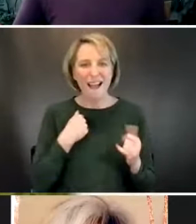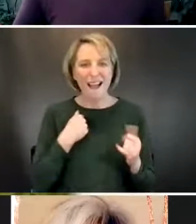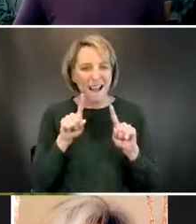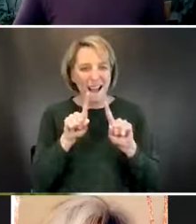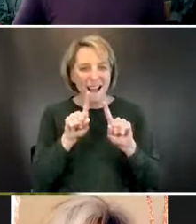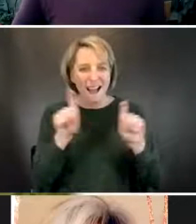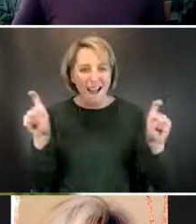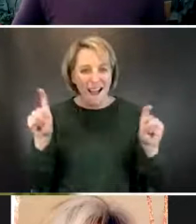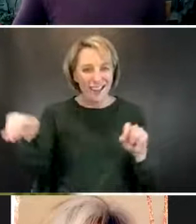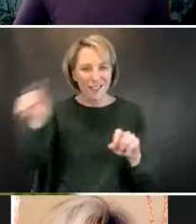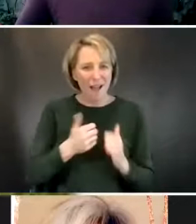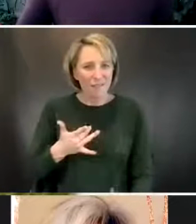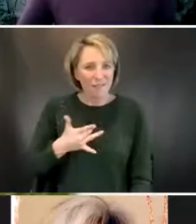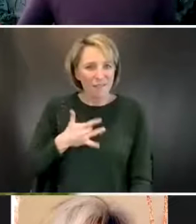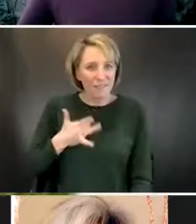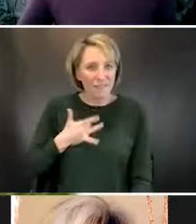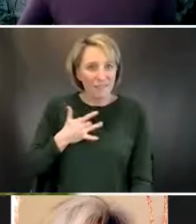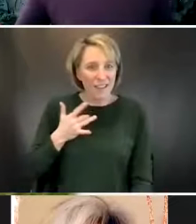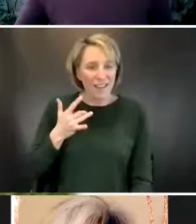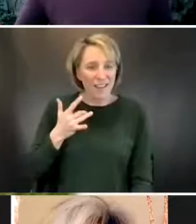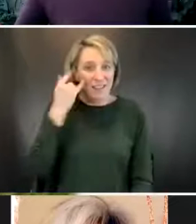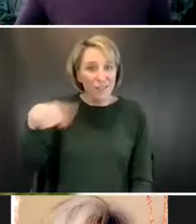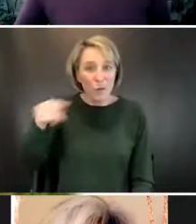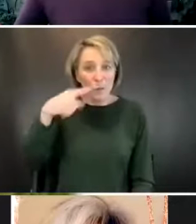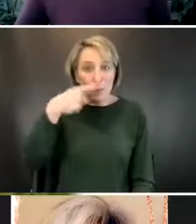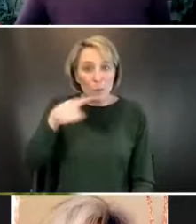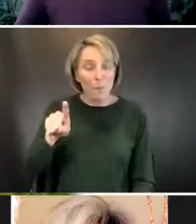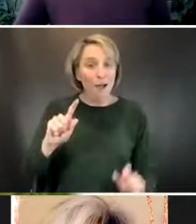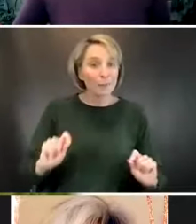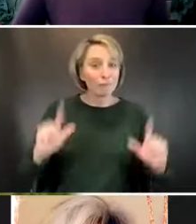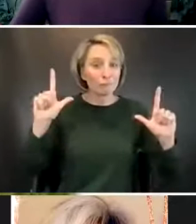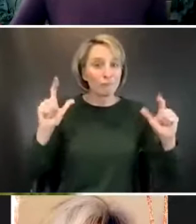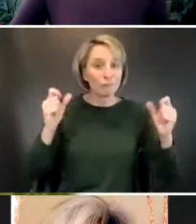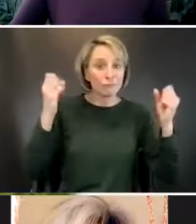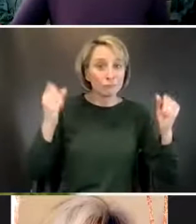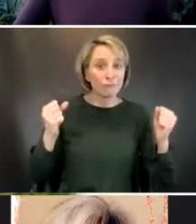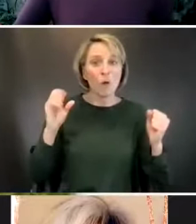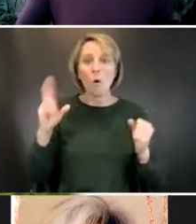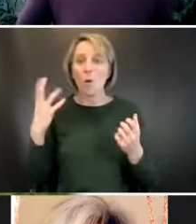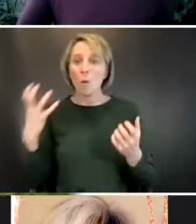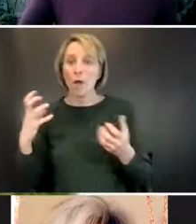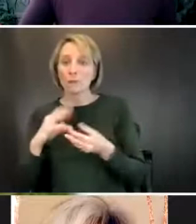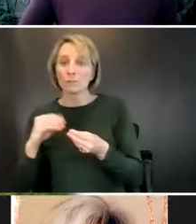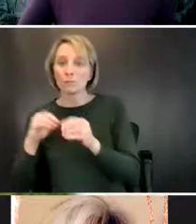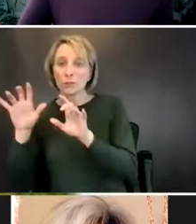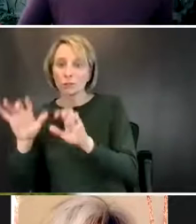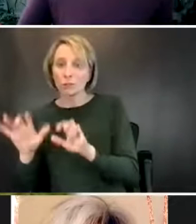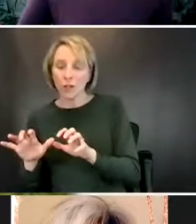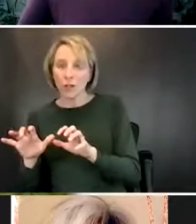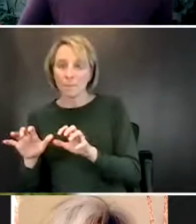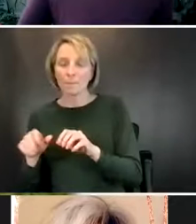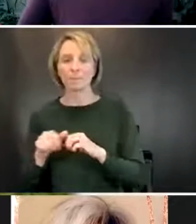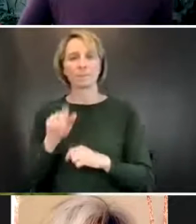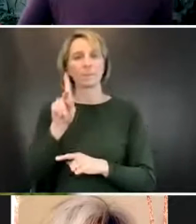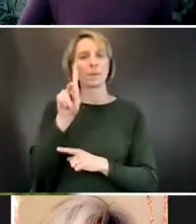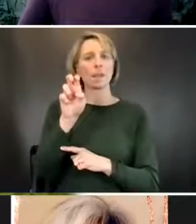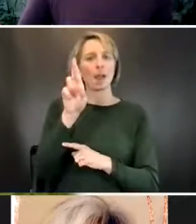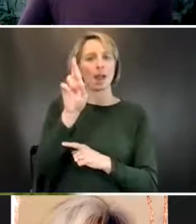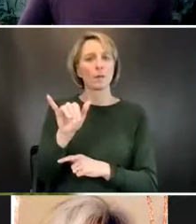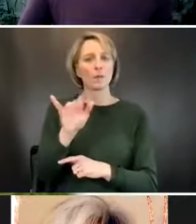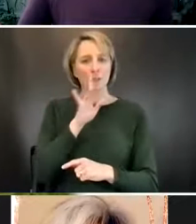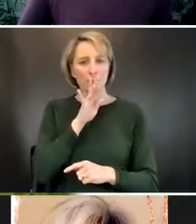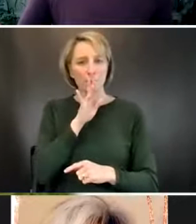to share or write it in the chat. This is Carrie. Does that have something to do with like